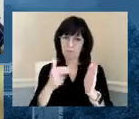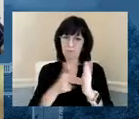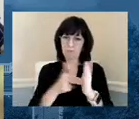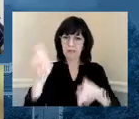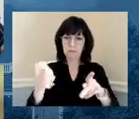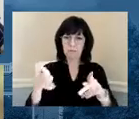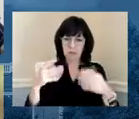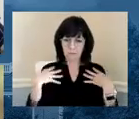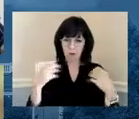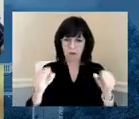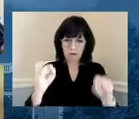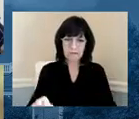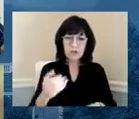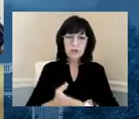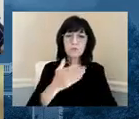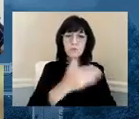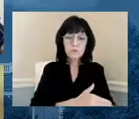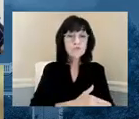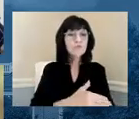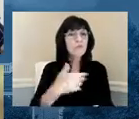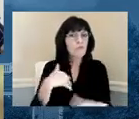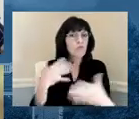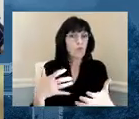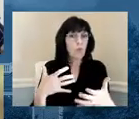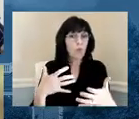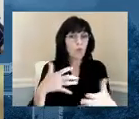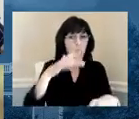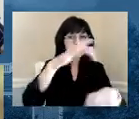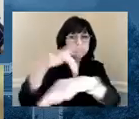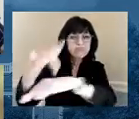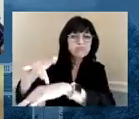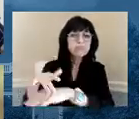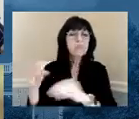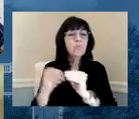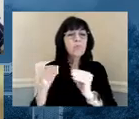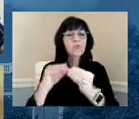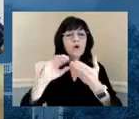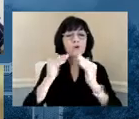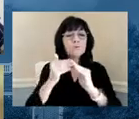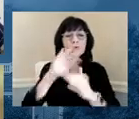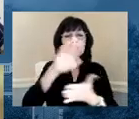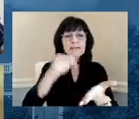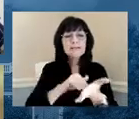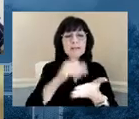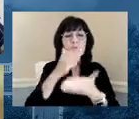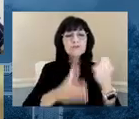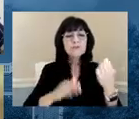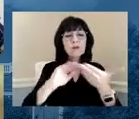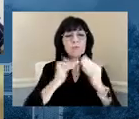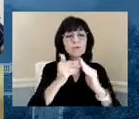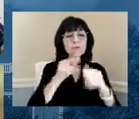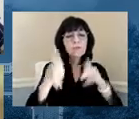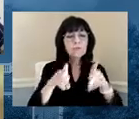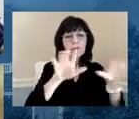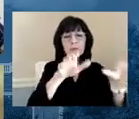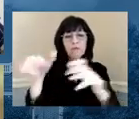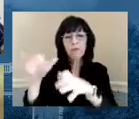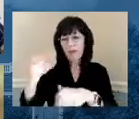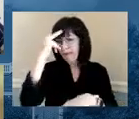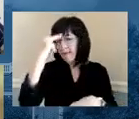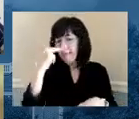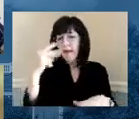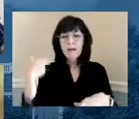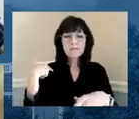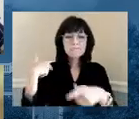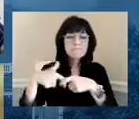Center. So very excited about the potential to continue to build access and expand equitable access